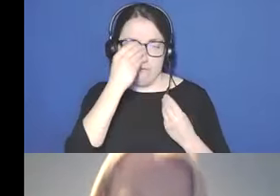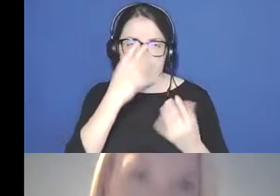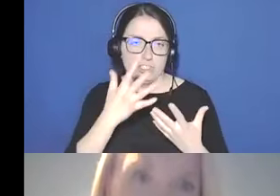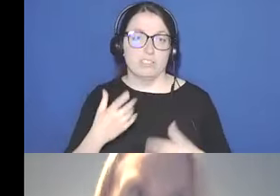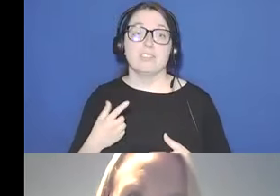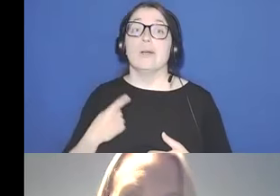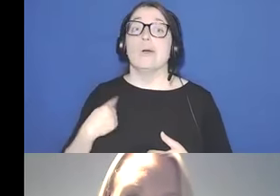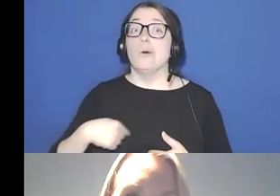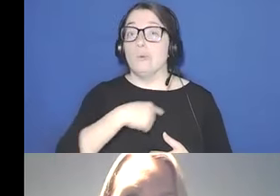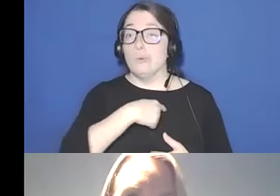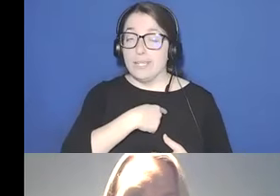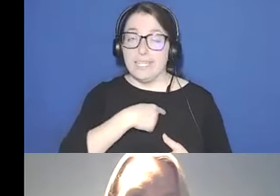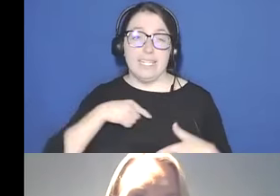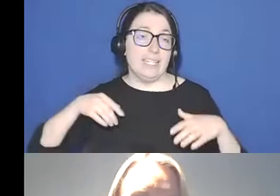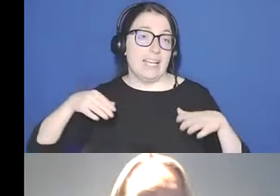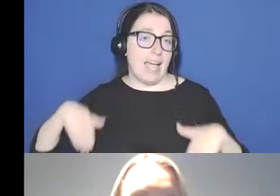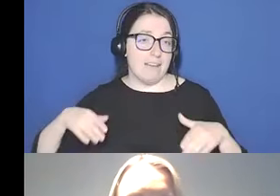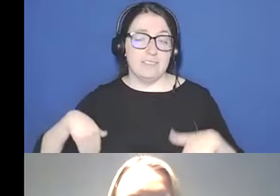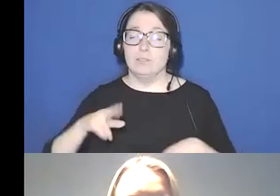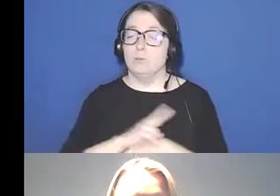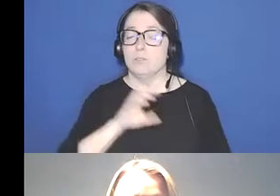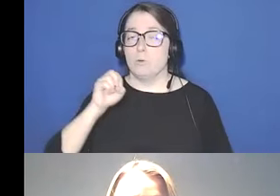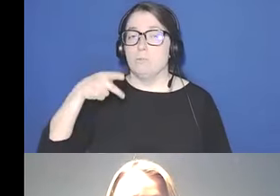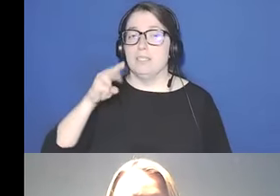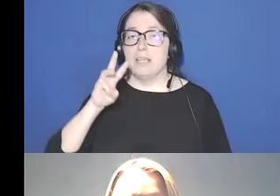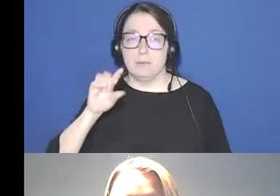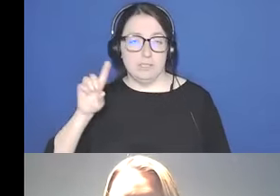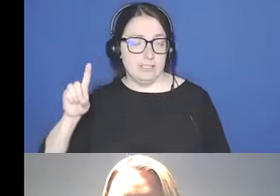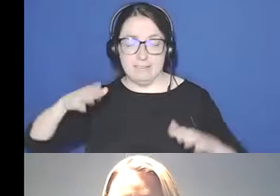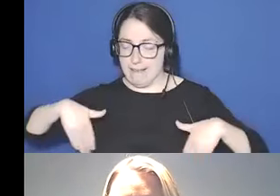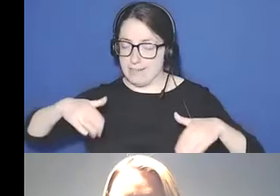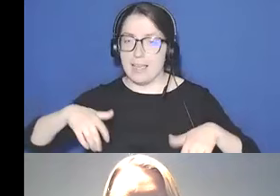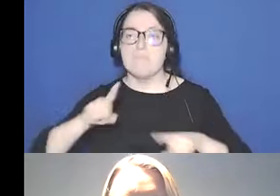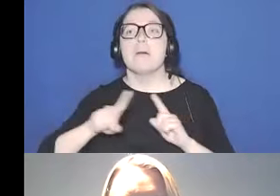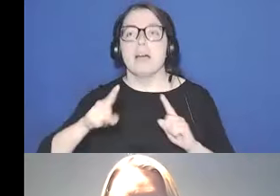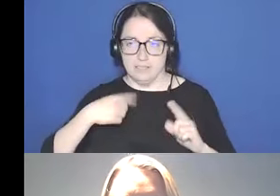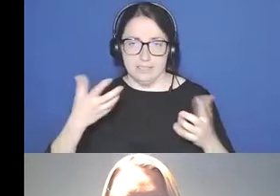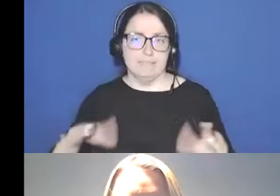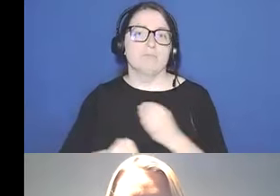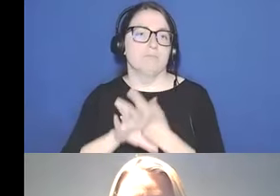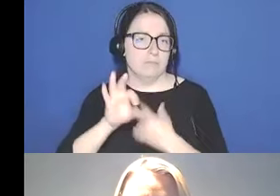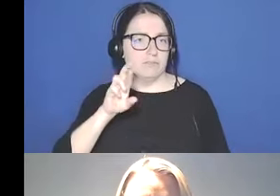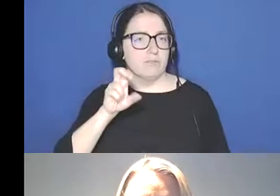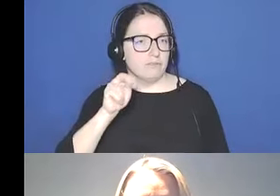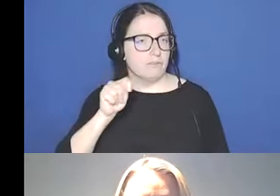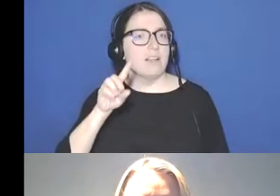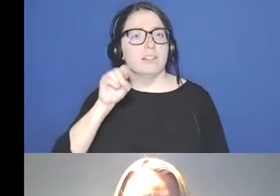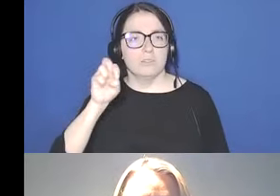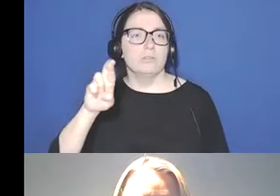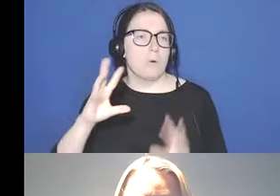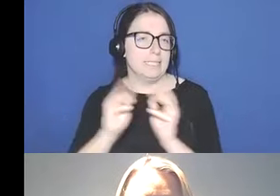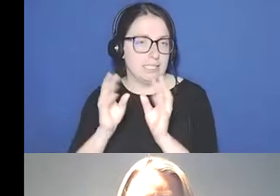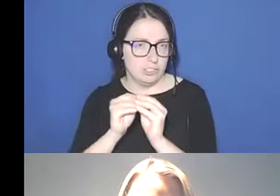a chance to use OPWDD yet, but I did do the front door session. I did it through virtual because